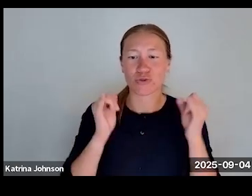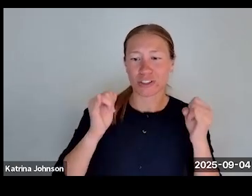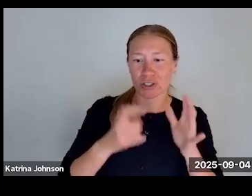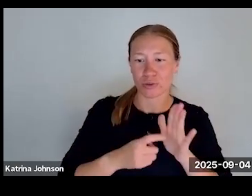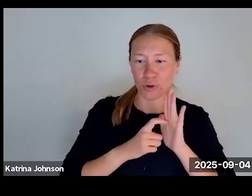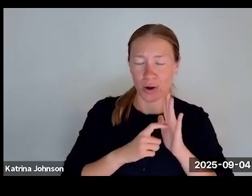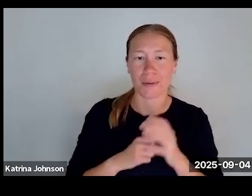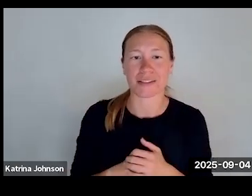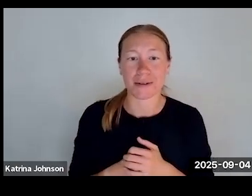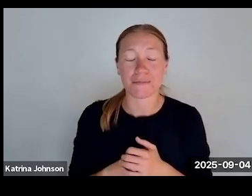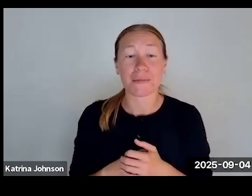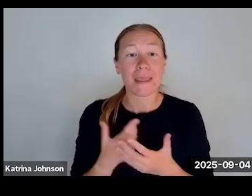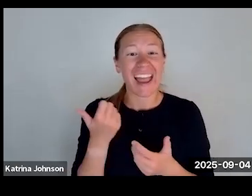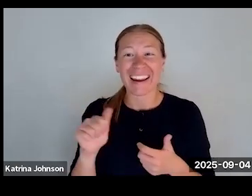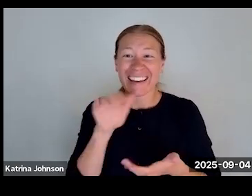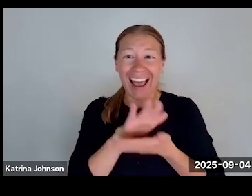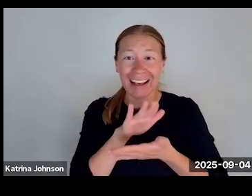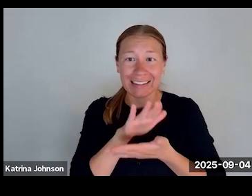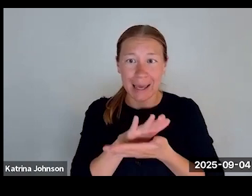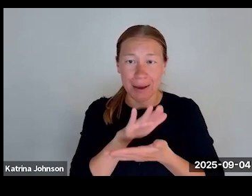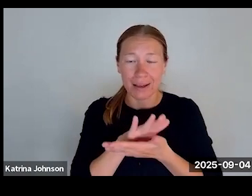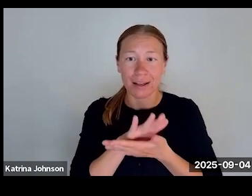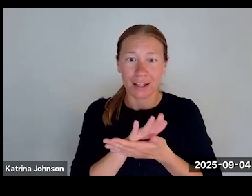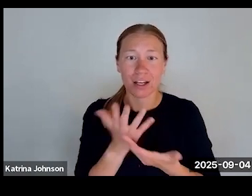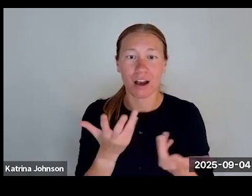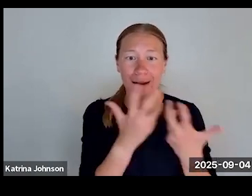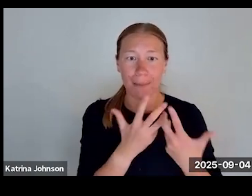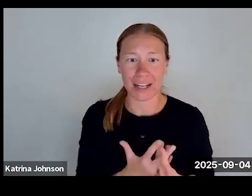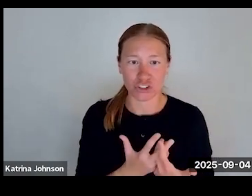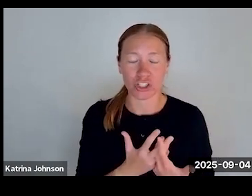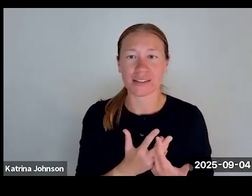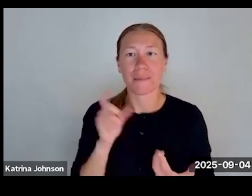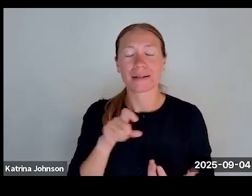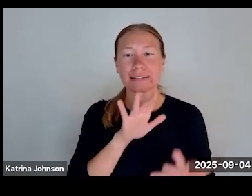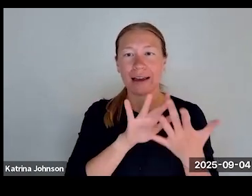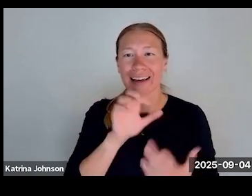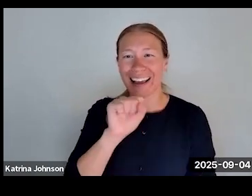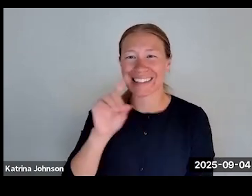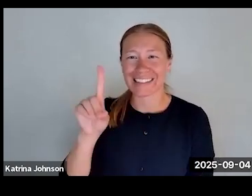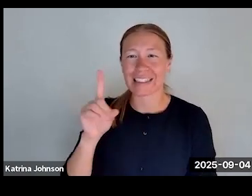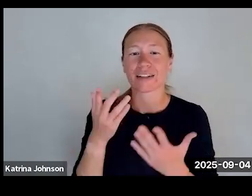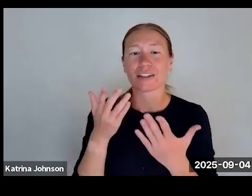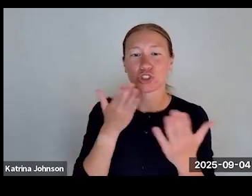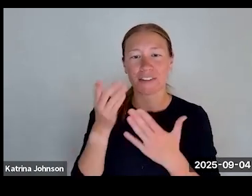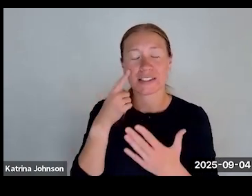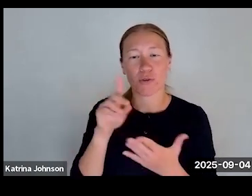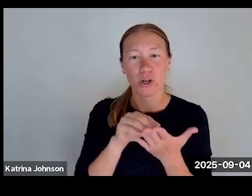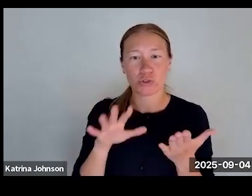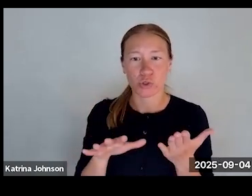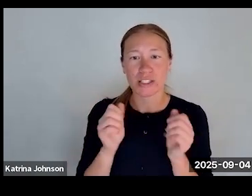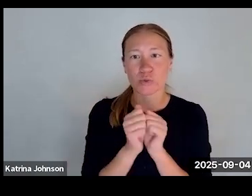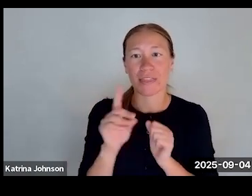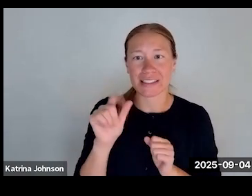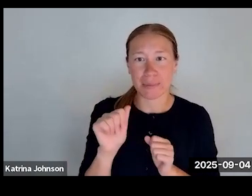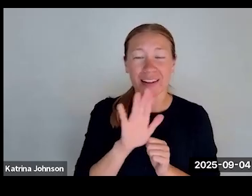of Michigan should always go through the Services for Students with Disabilities office. If their accommodations